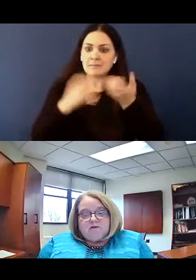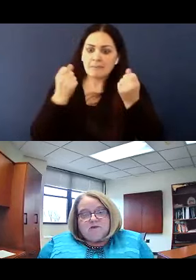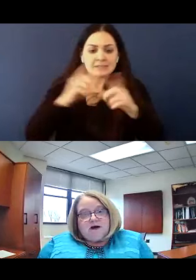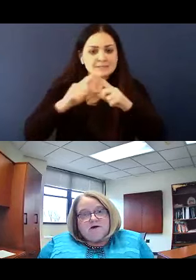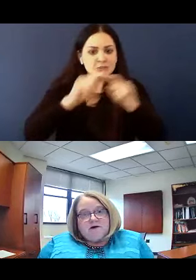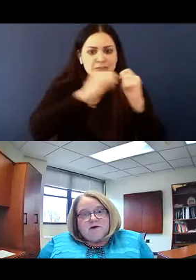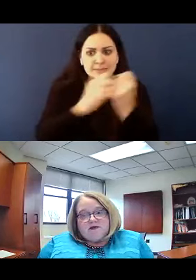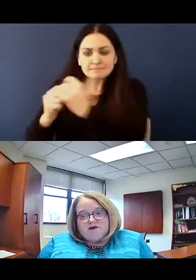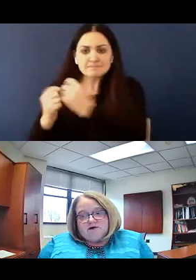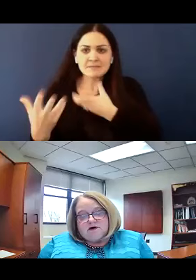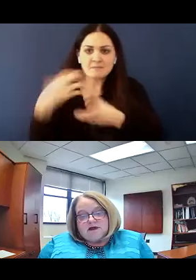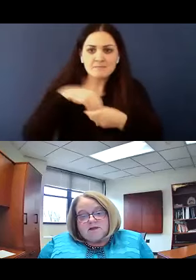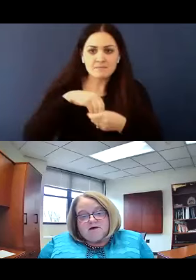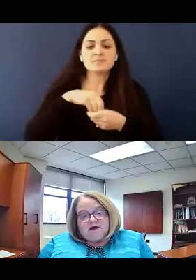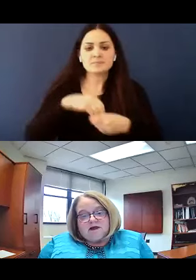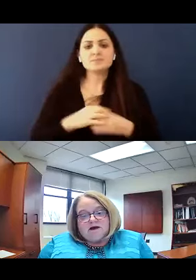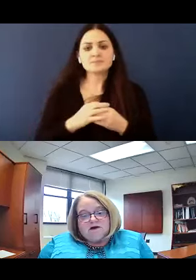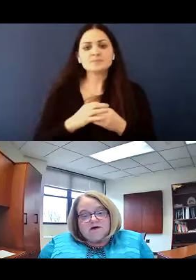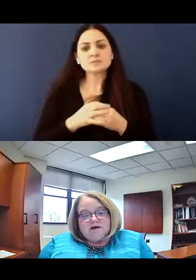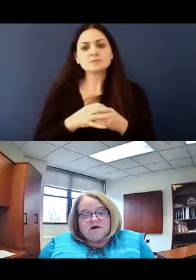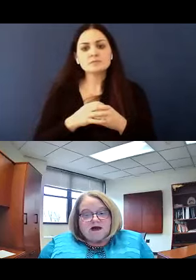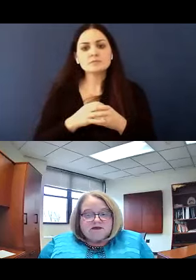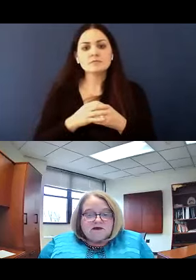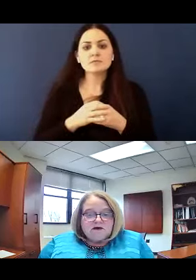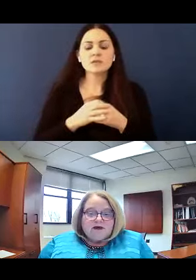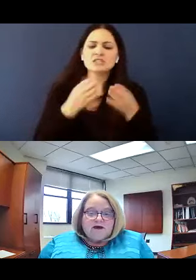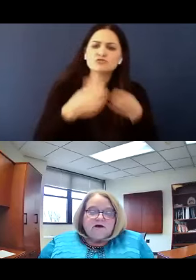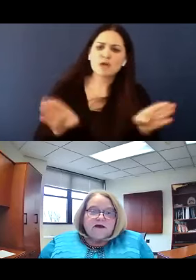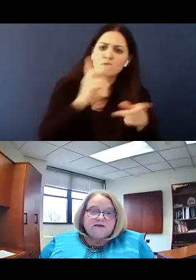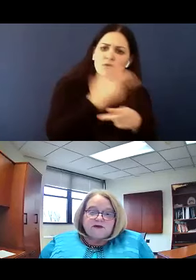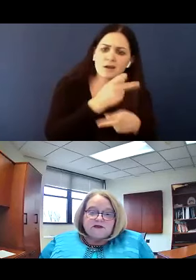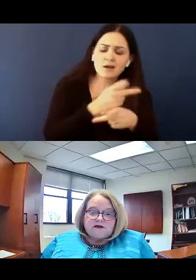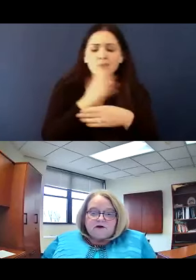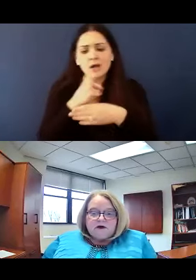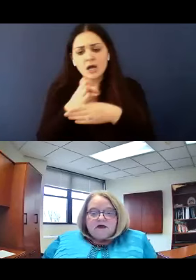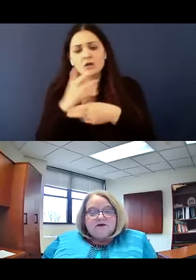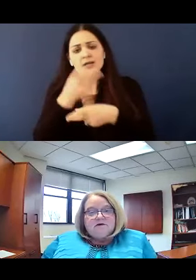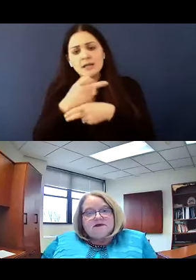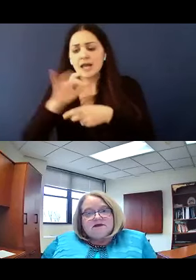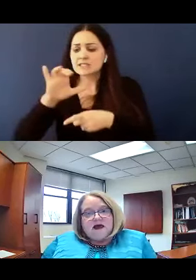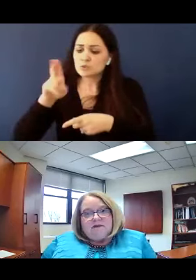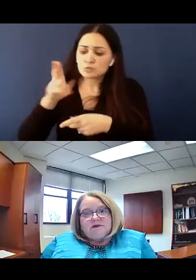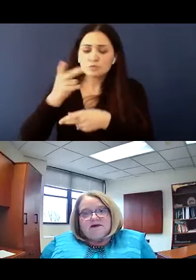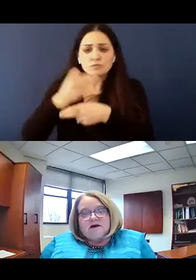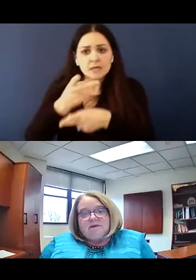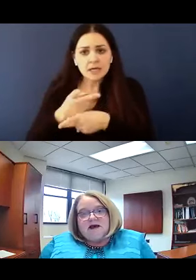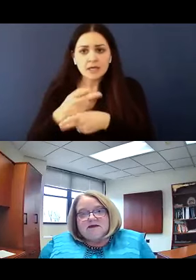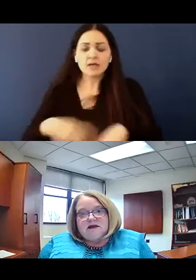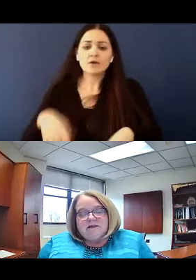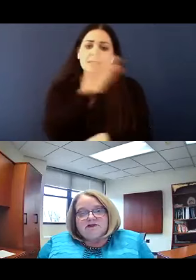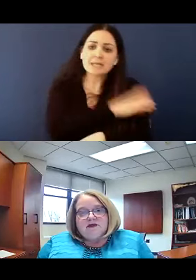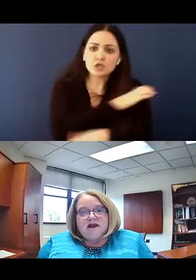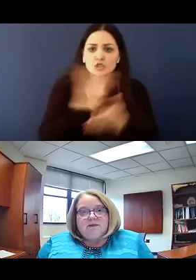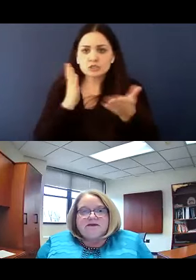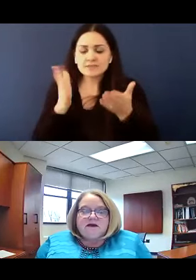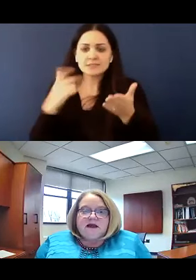continue partnering with our general care, moderate care units, our ICU care, as well as clinical services to optimize